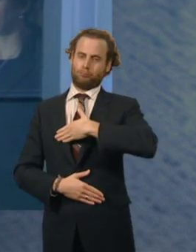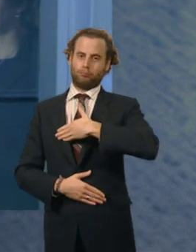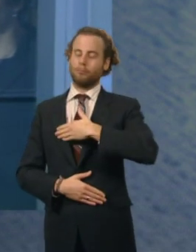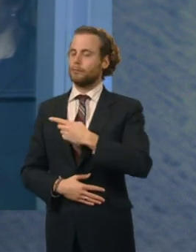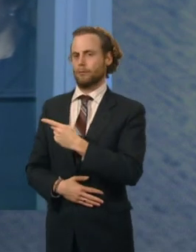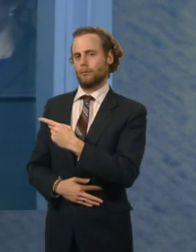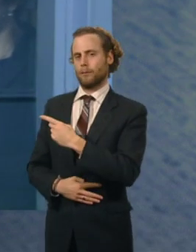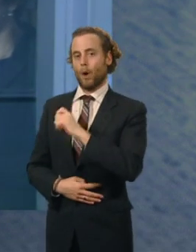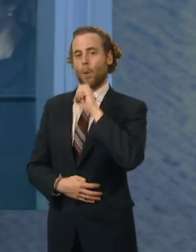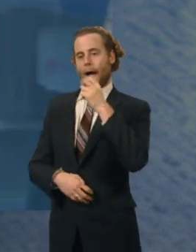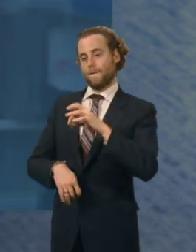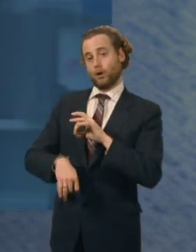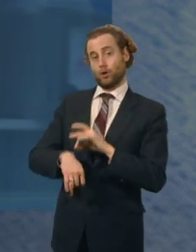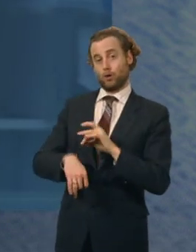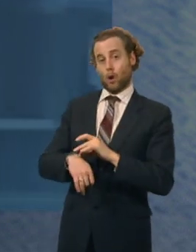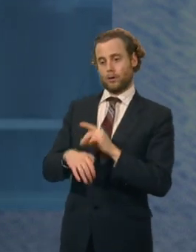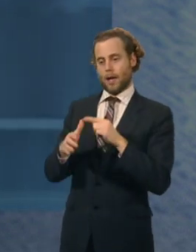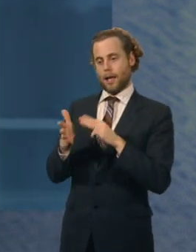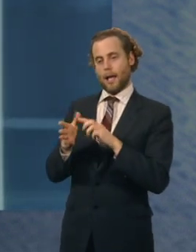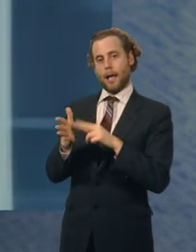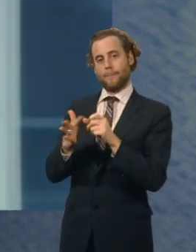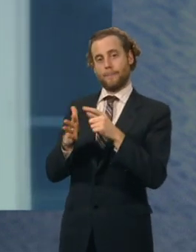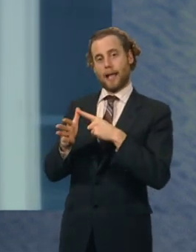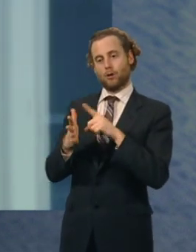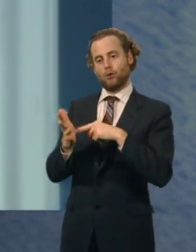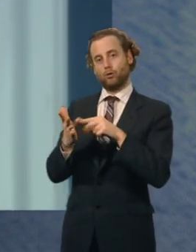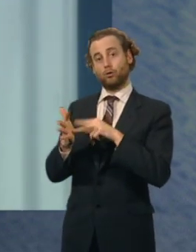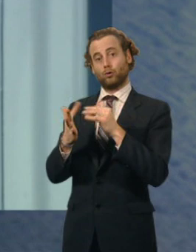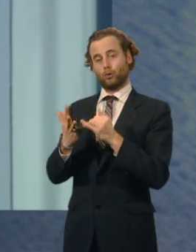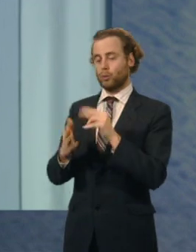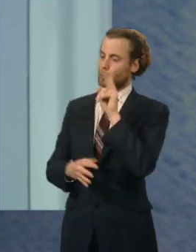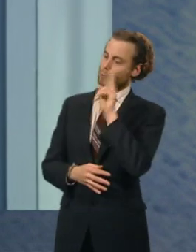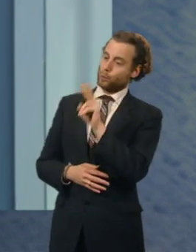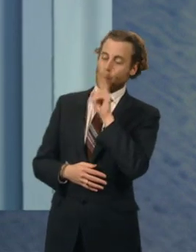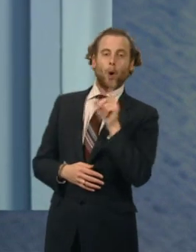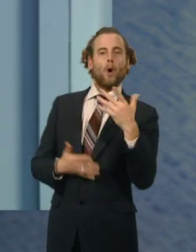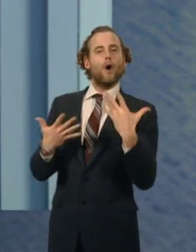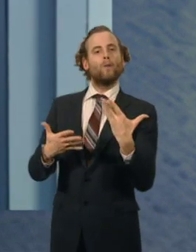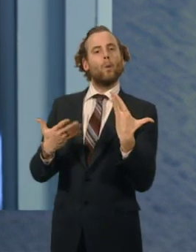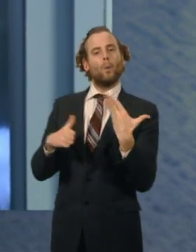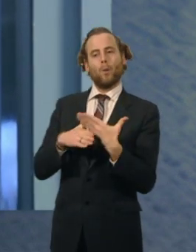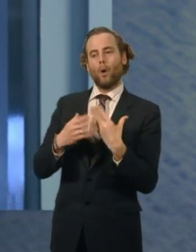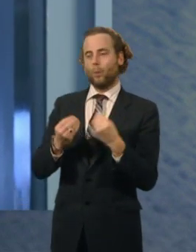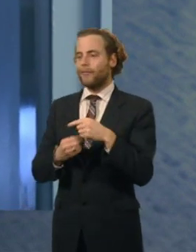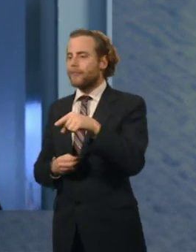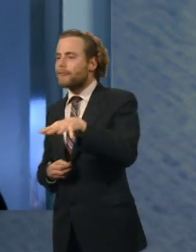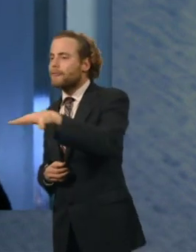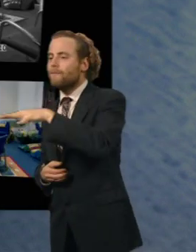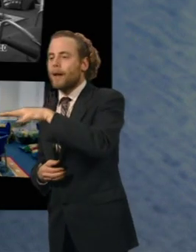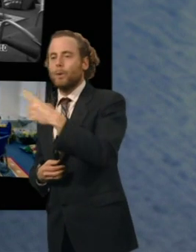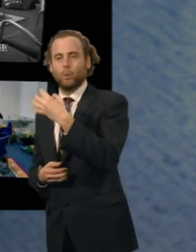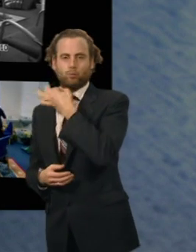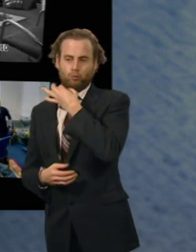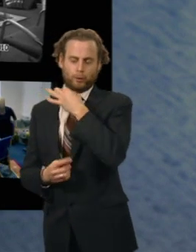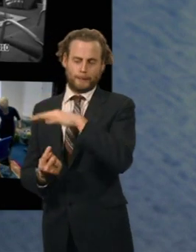It'll be overseen by Dr. Amanda Jones. She usually works with at-risk families. Still